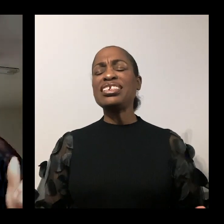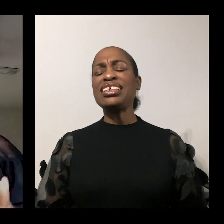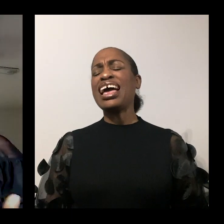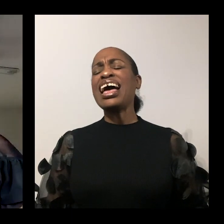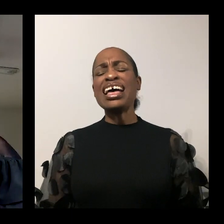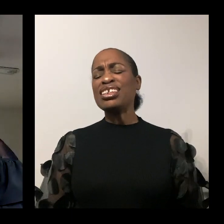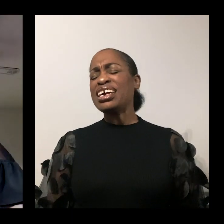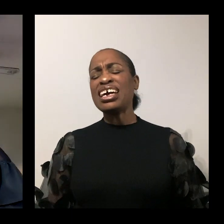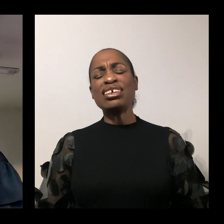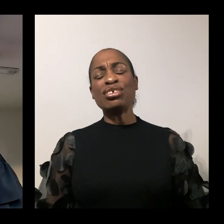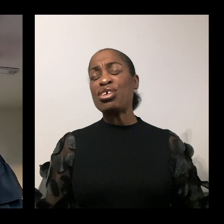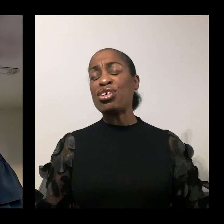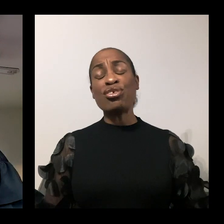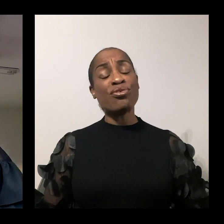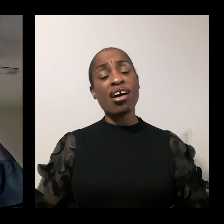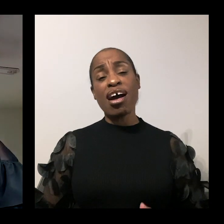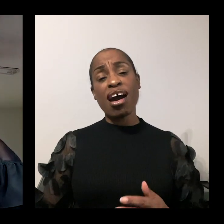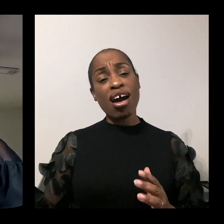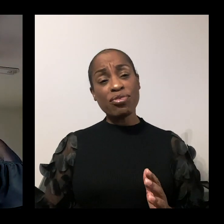We stand.